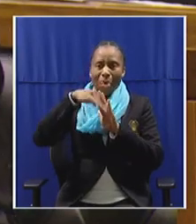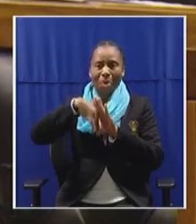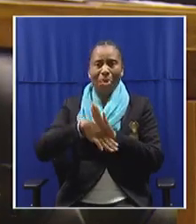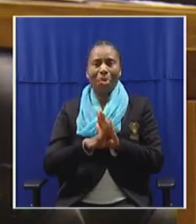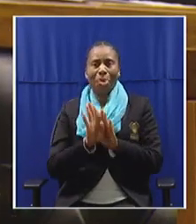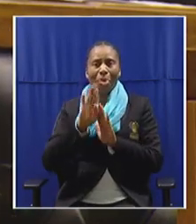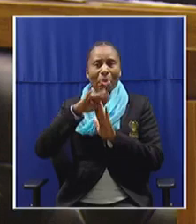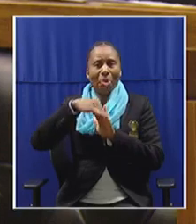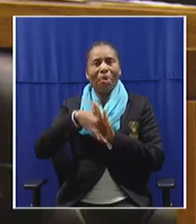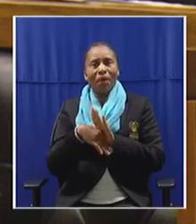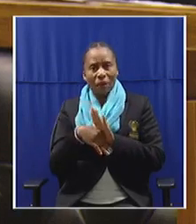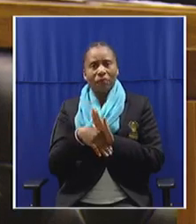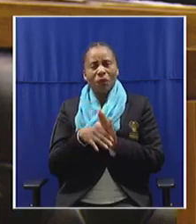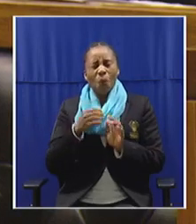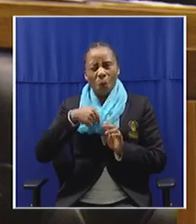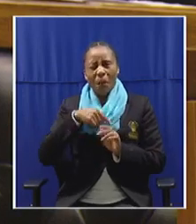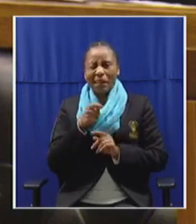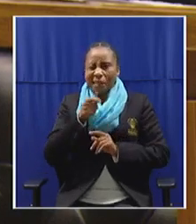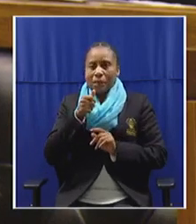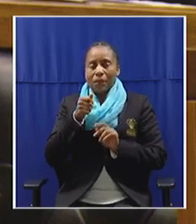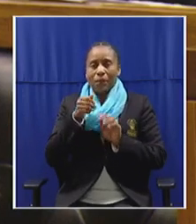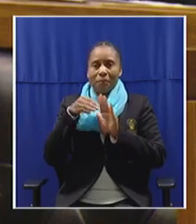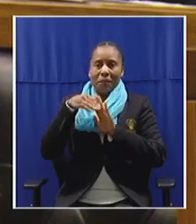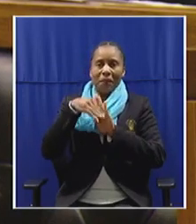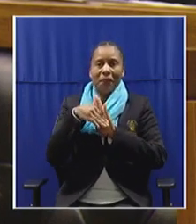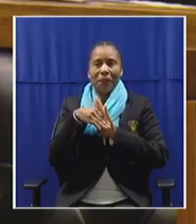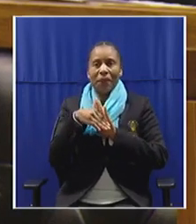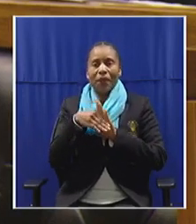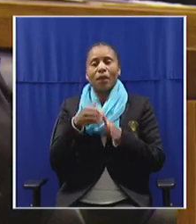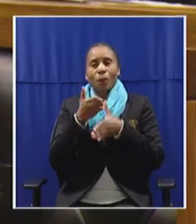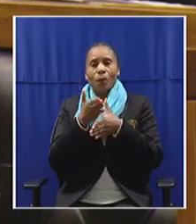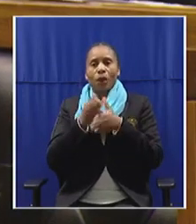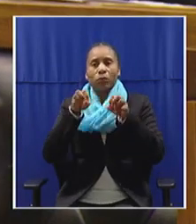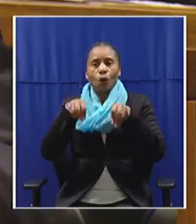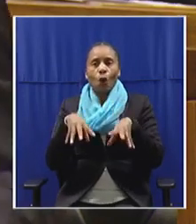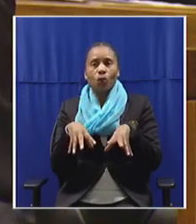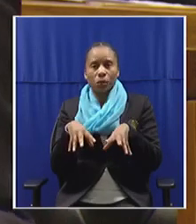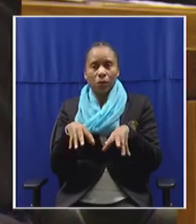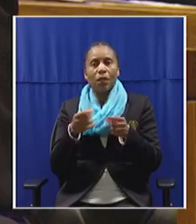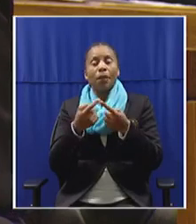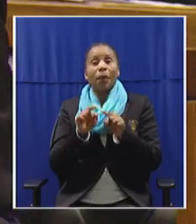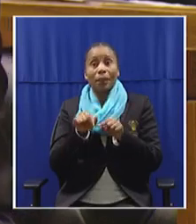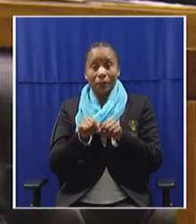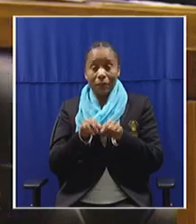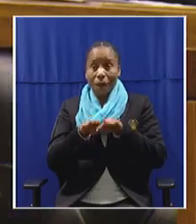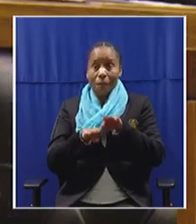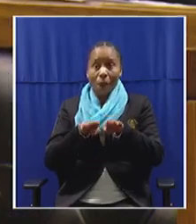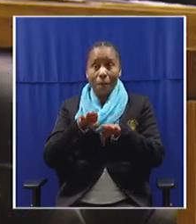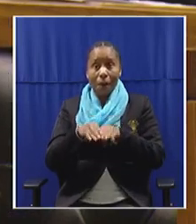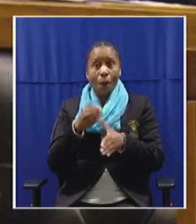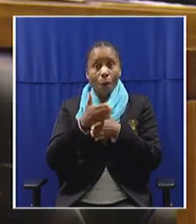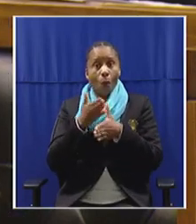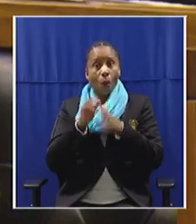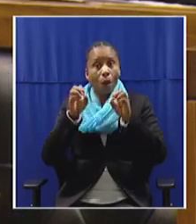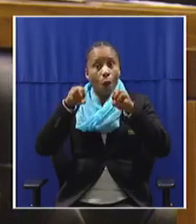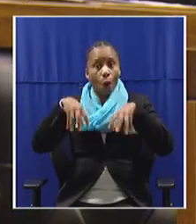almost in a recession and we've lost jobs. But the pace at which we have lost jobs